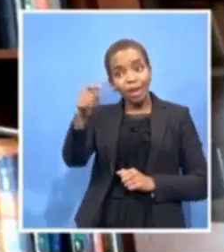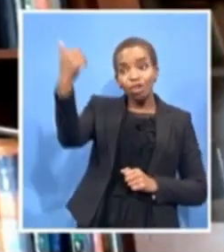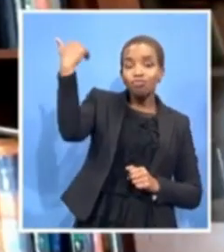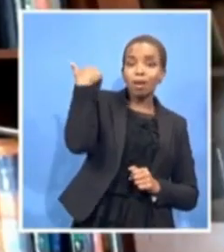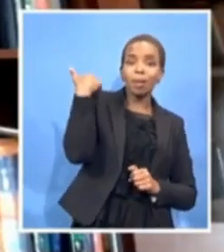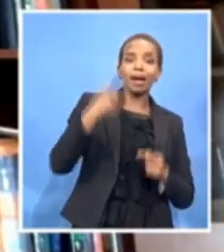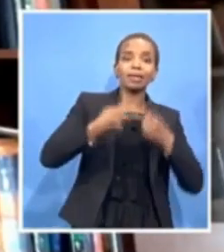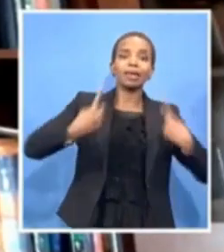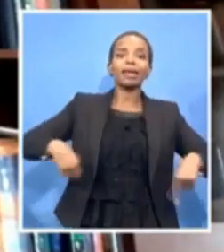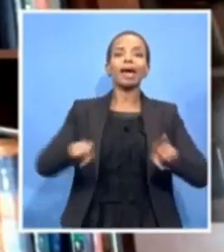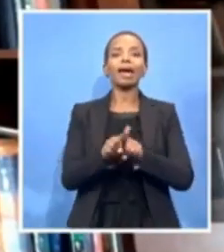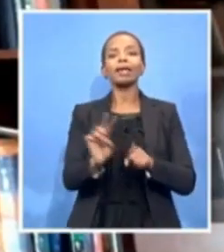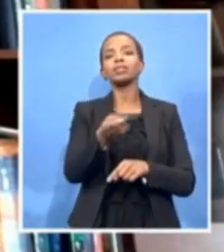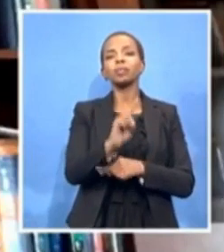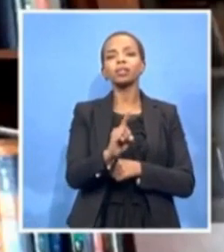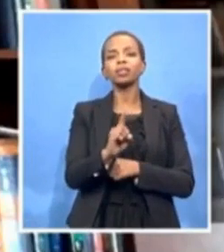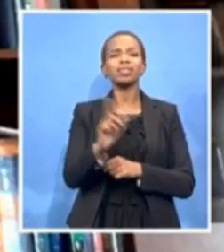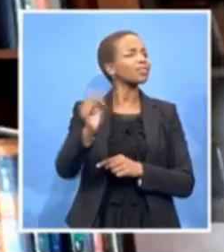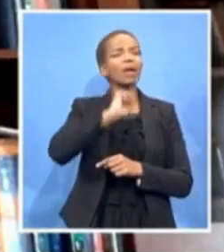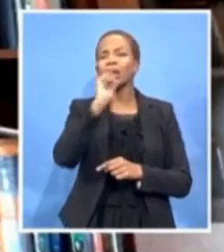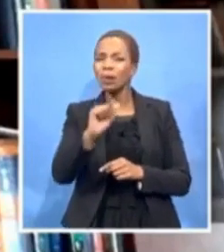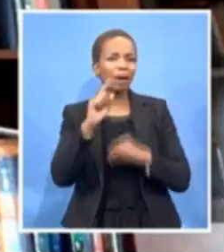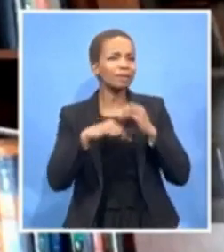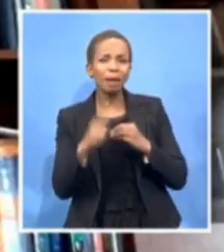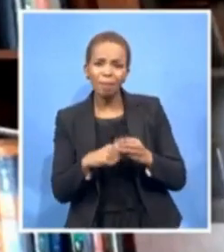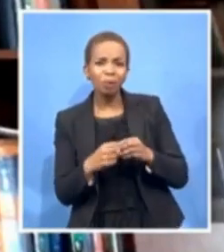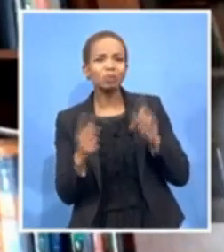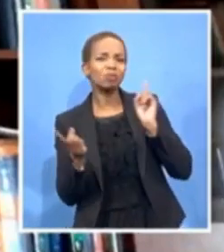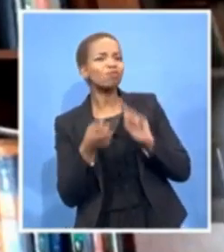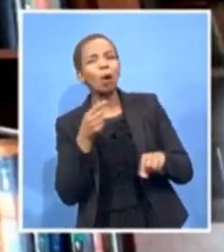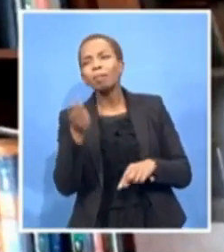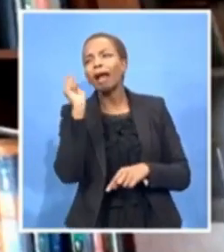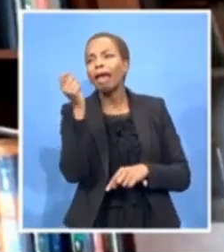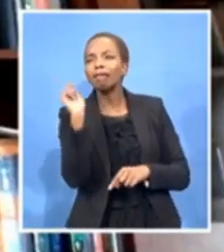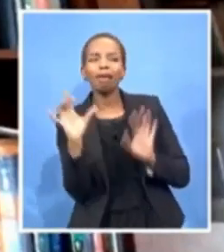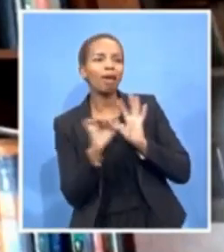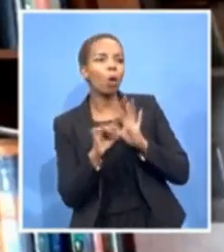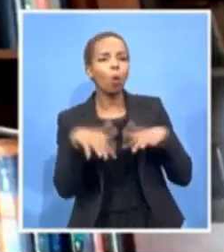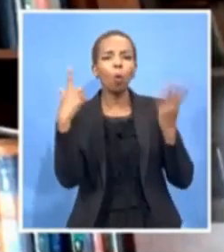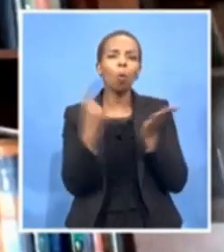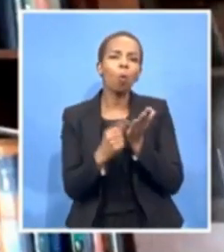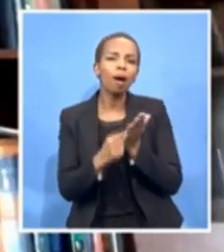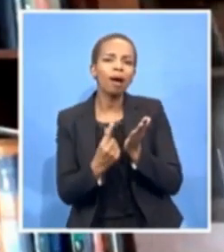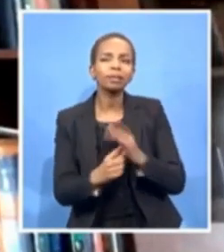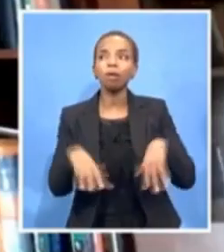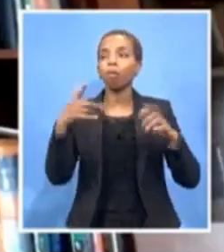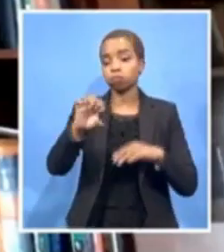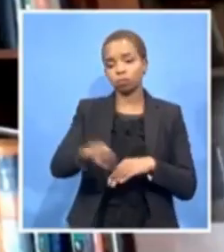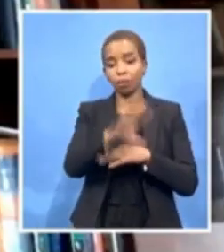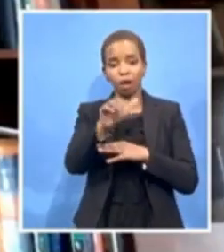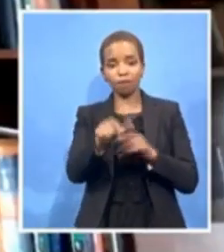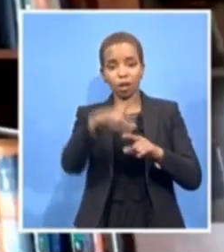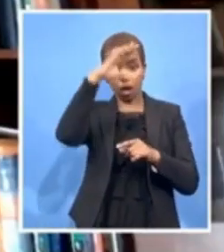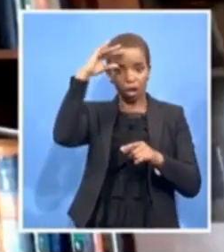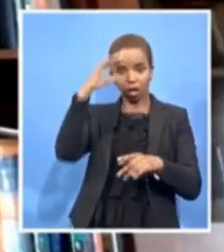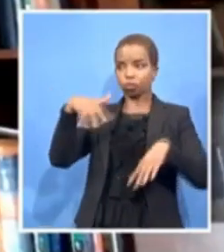matters. It is not our Kenyan-ness, it is not our Ugandan-ness, or South African-ness, or Namibian-ness, or